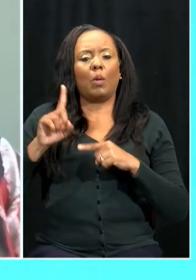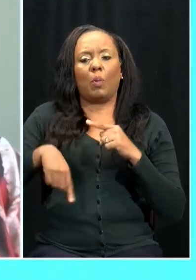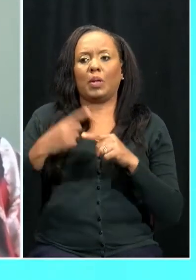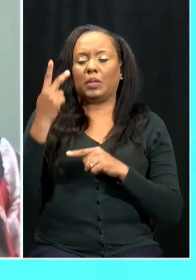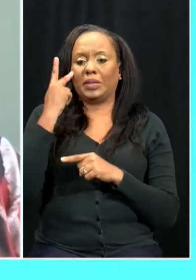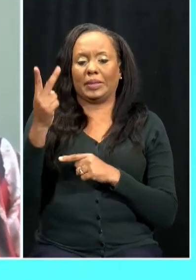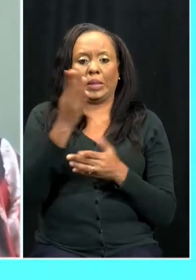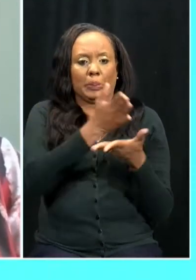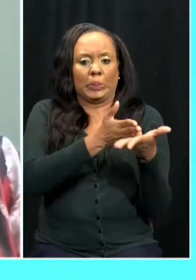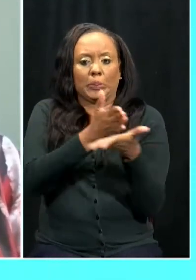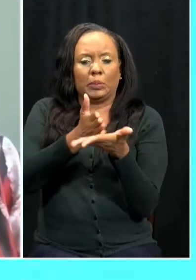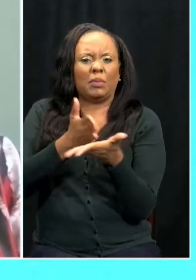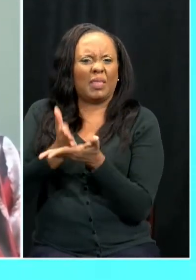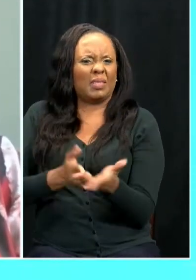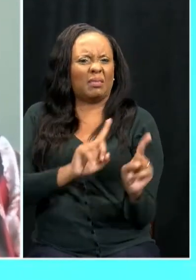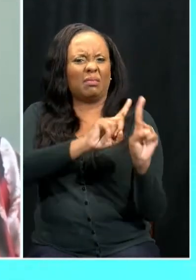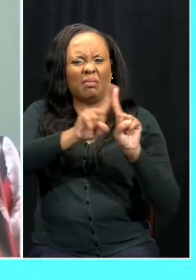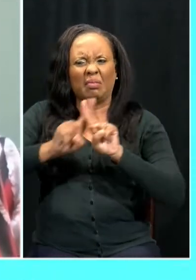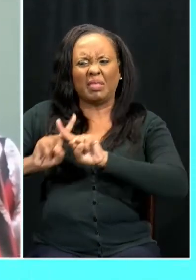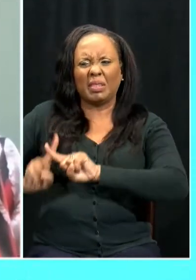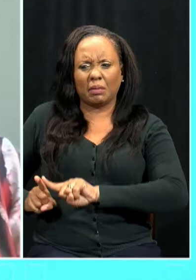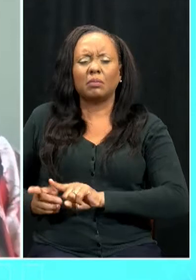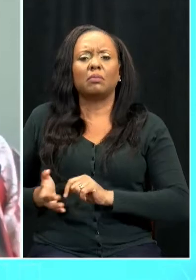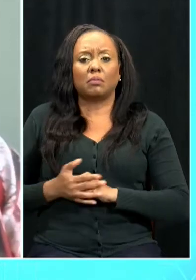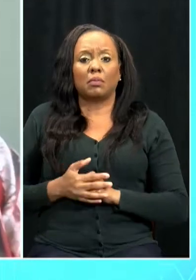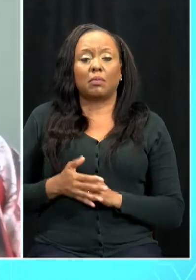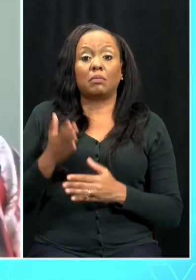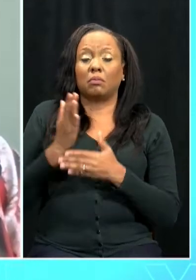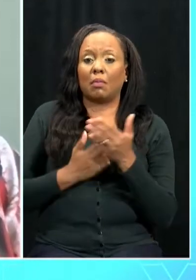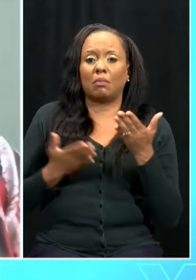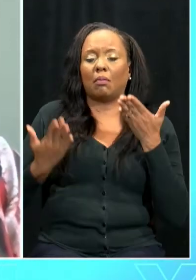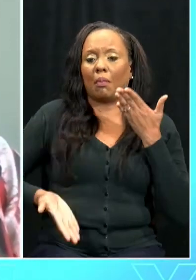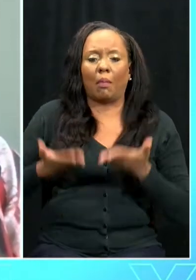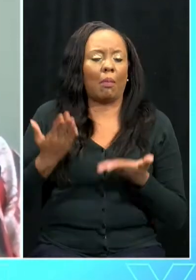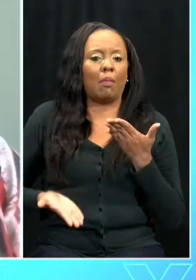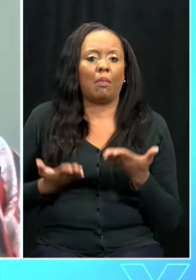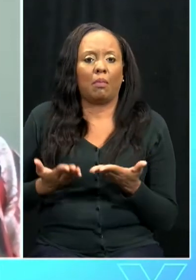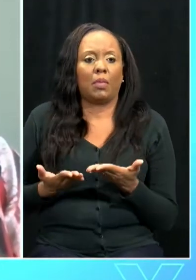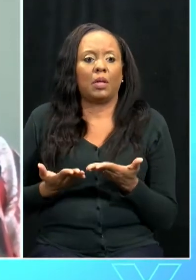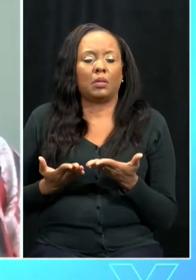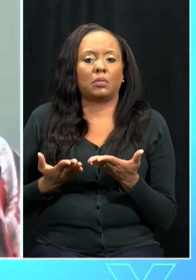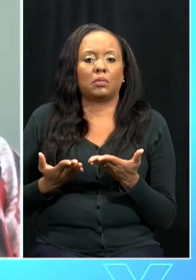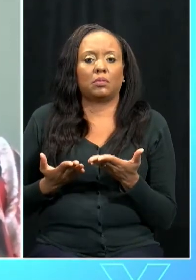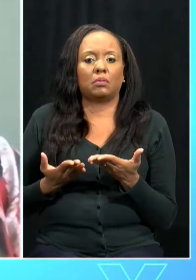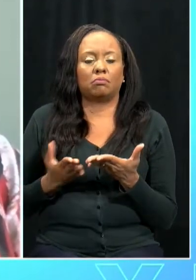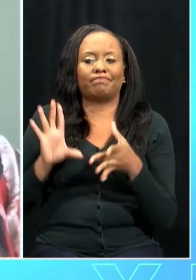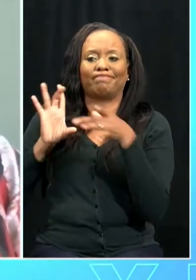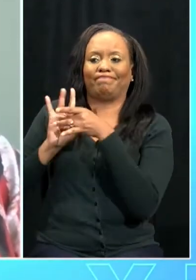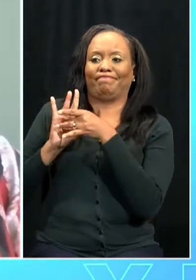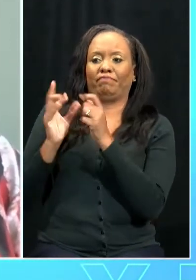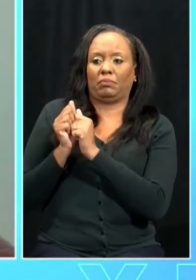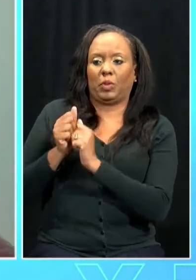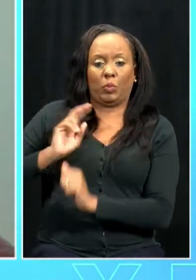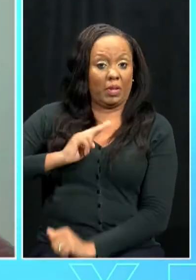there's several factors, and some of which may very well be relevant to Barbados.